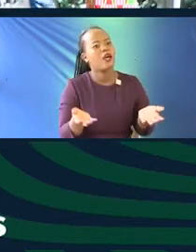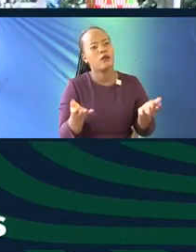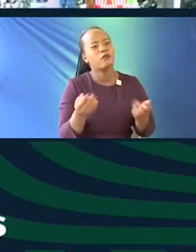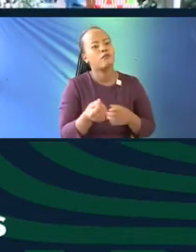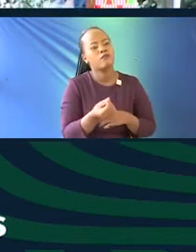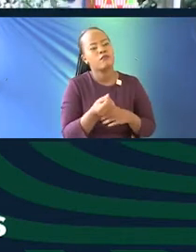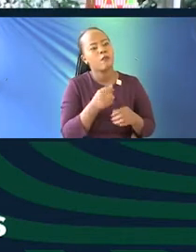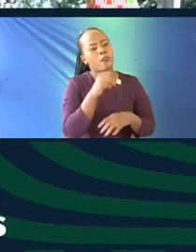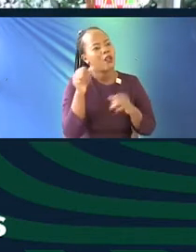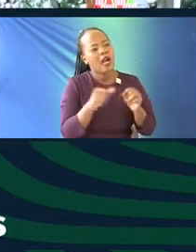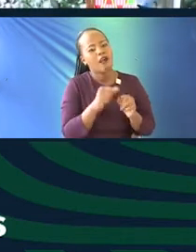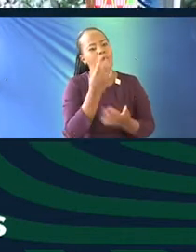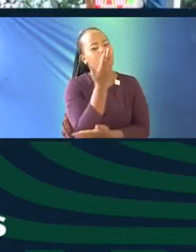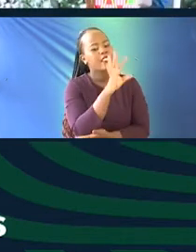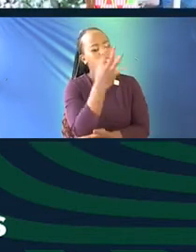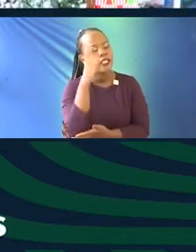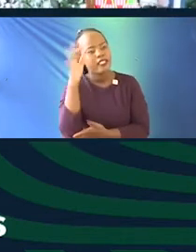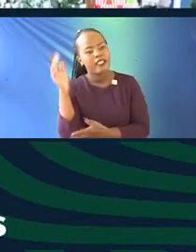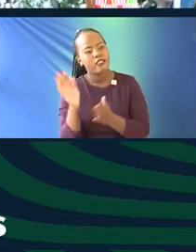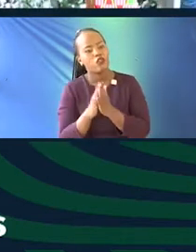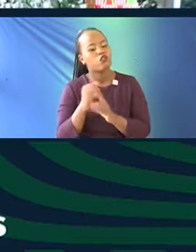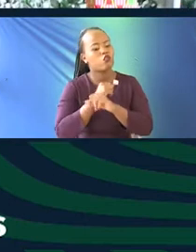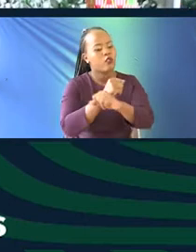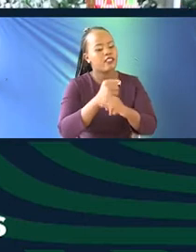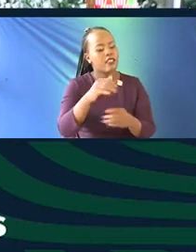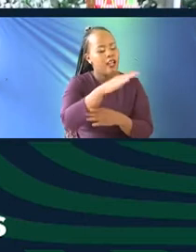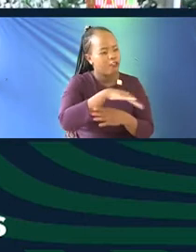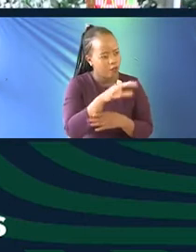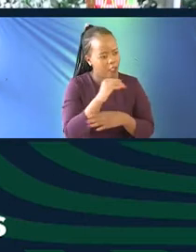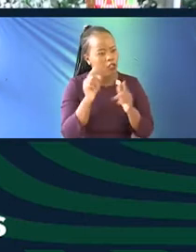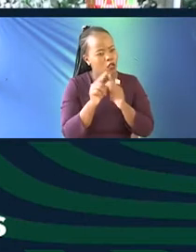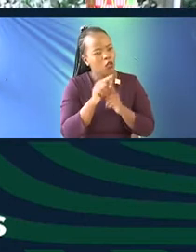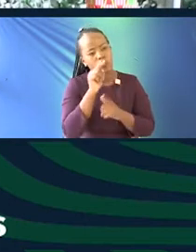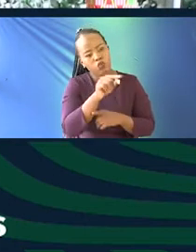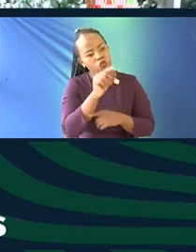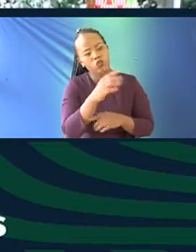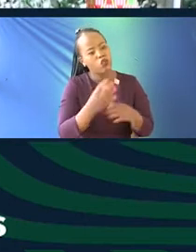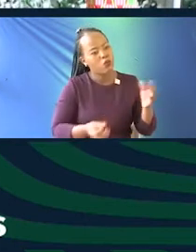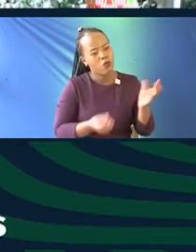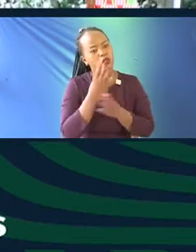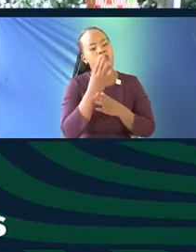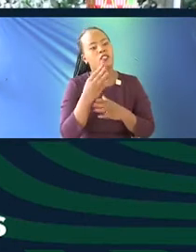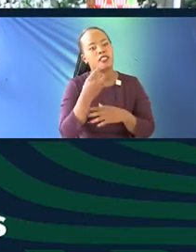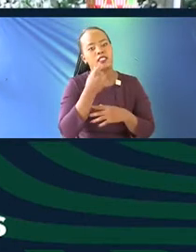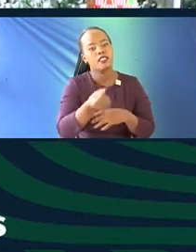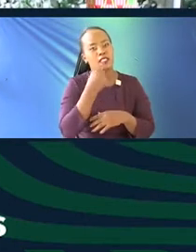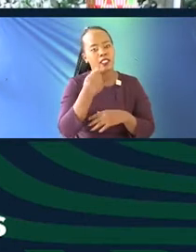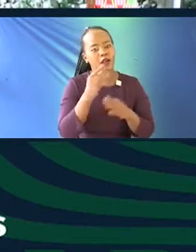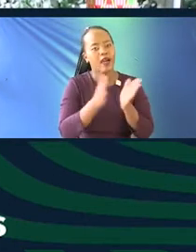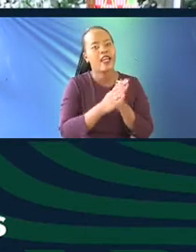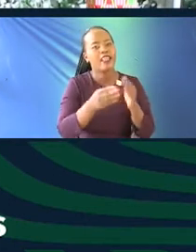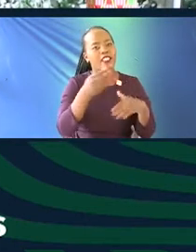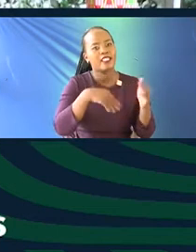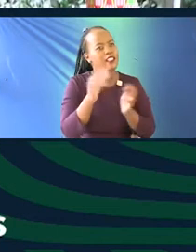hubs about trees, about reading our environment, and you are actually producing hubs and selling them. But